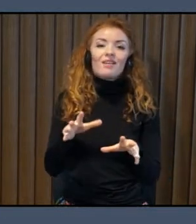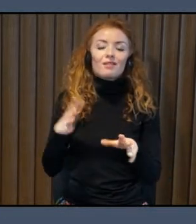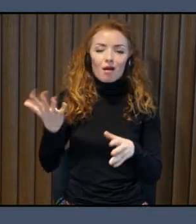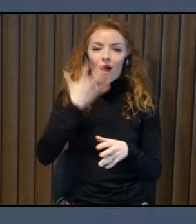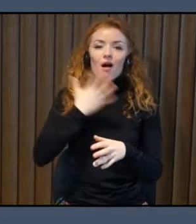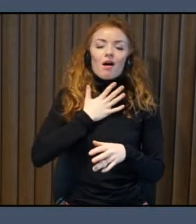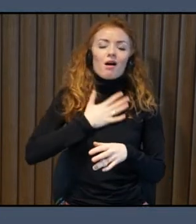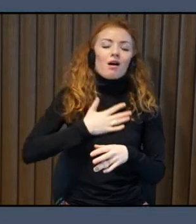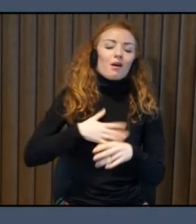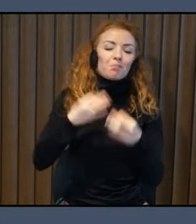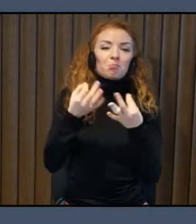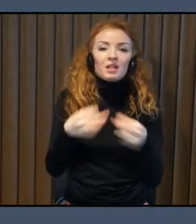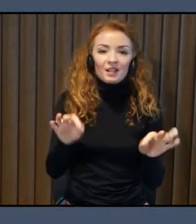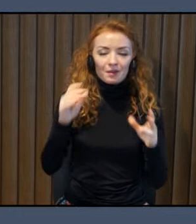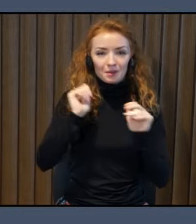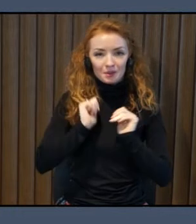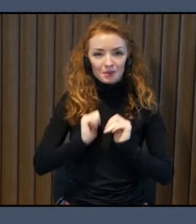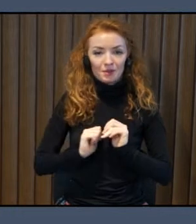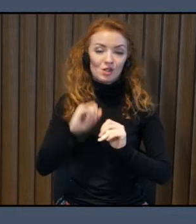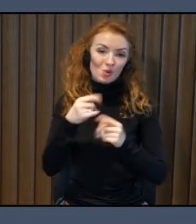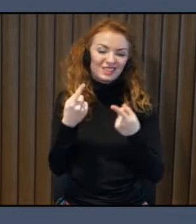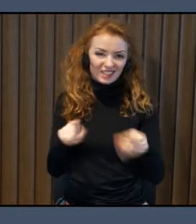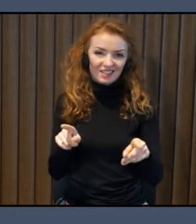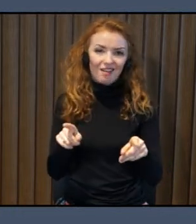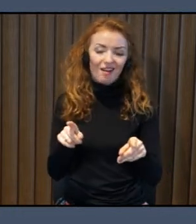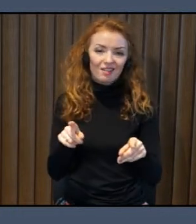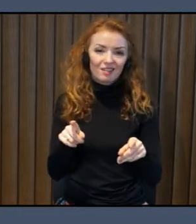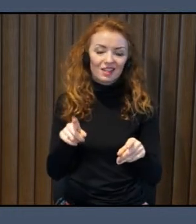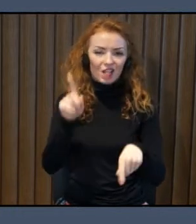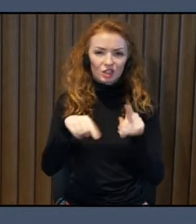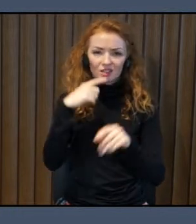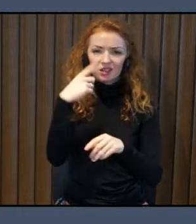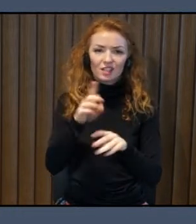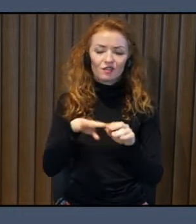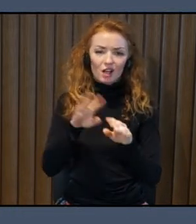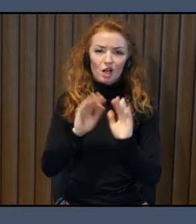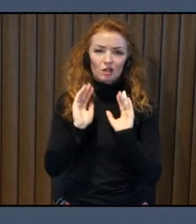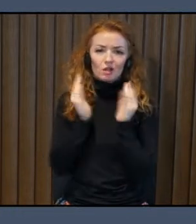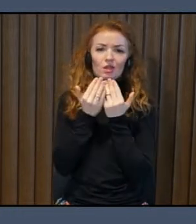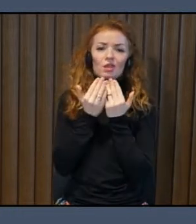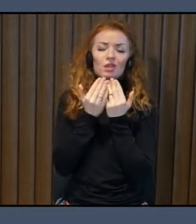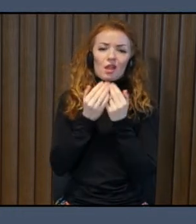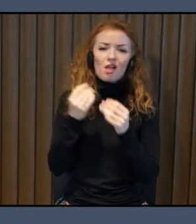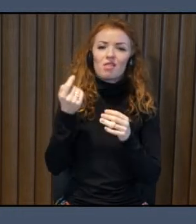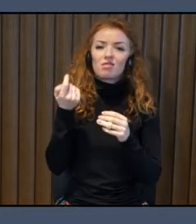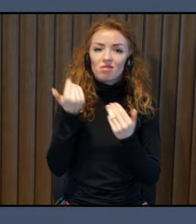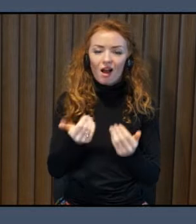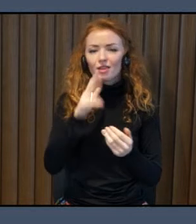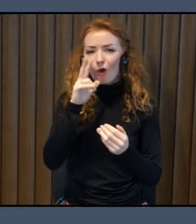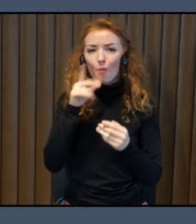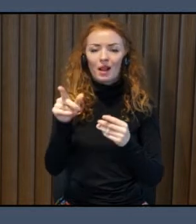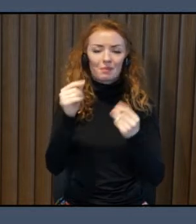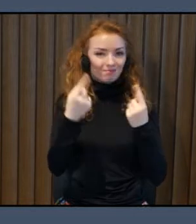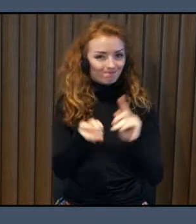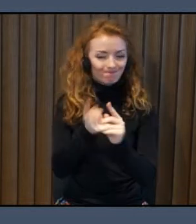for whom these activities and this moment of rest and